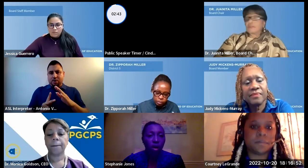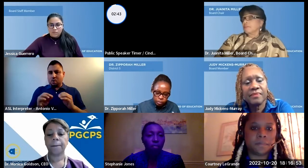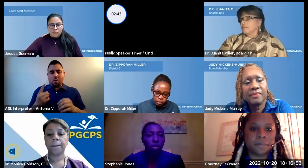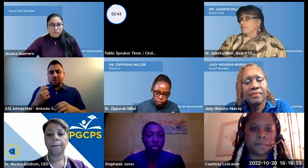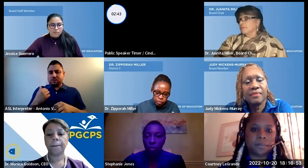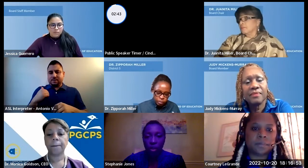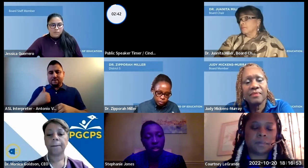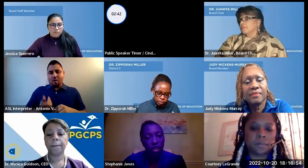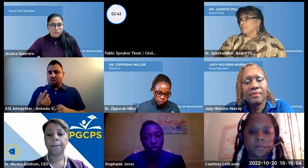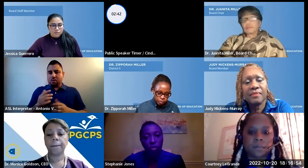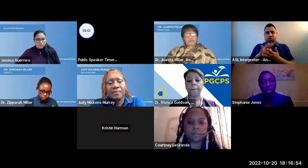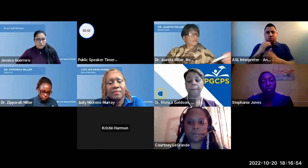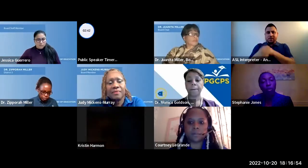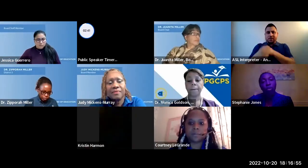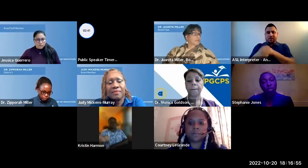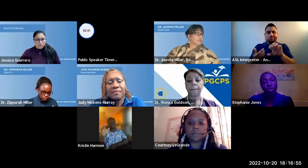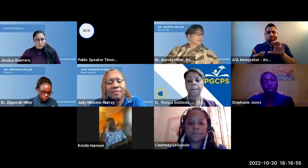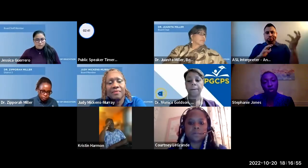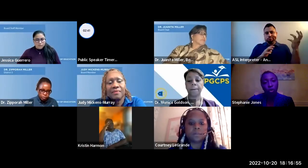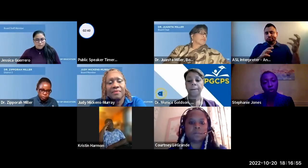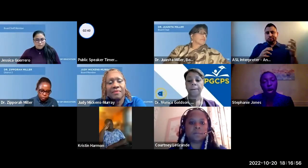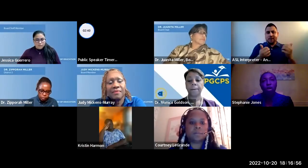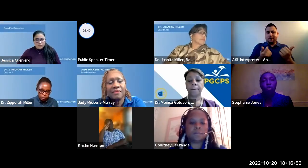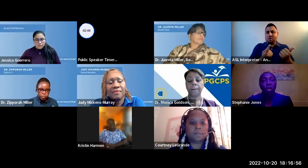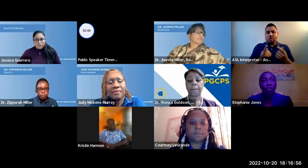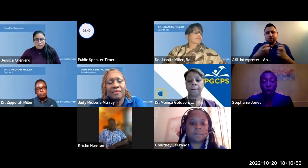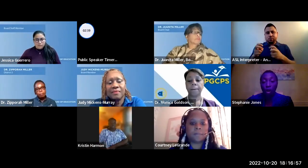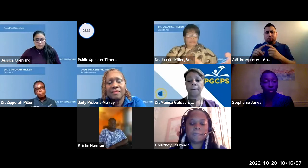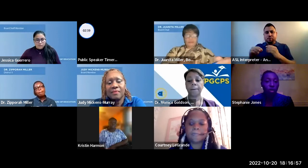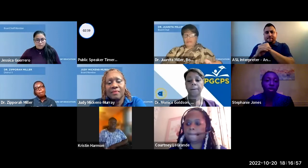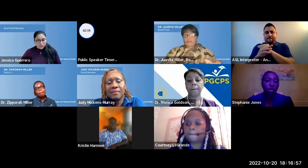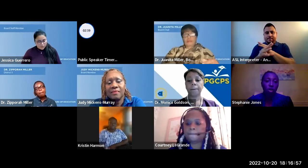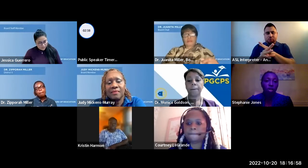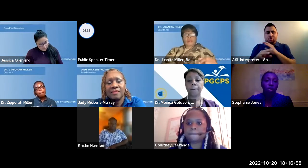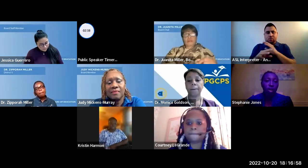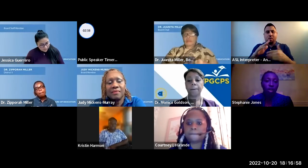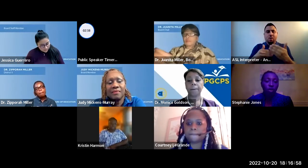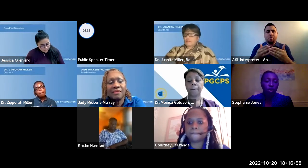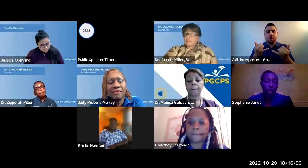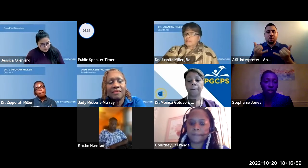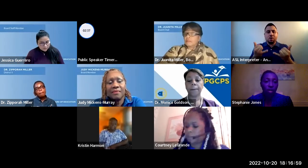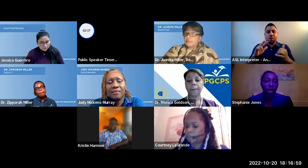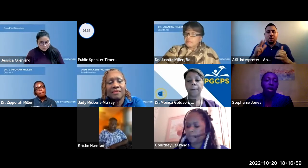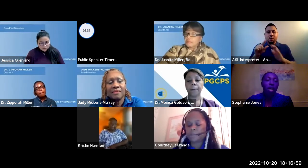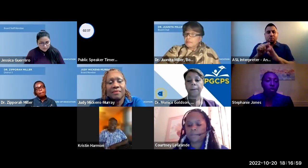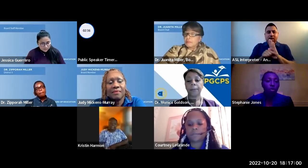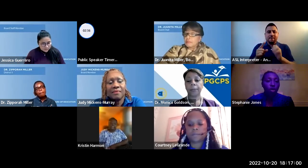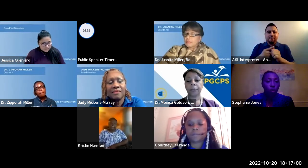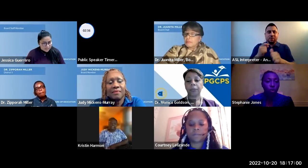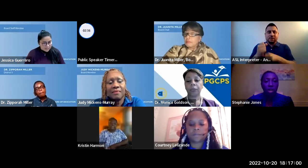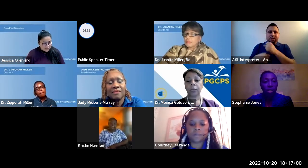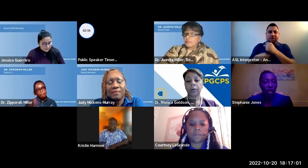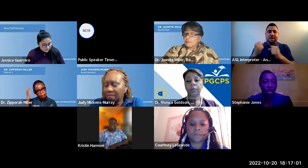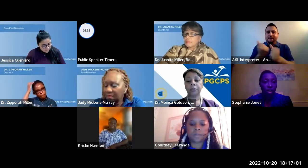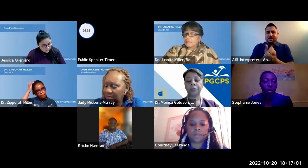was completely disrupted and everyone was shifted to virtual. For all of the current third grade, their first grade year, they were